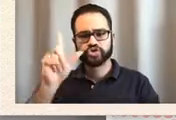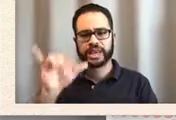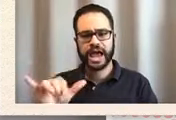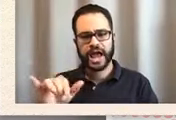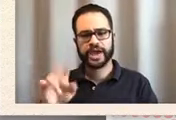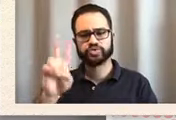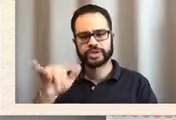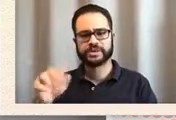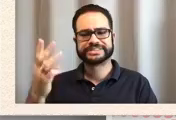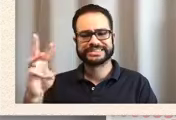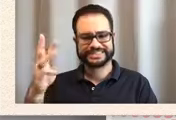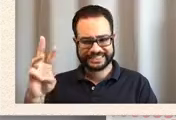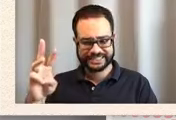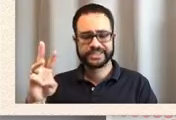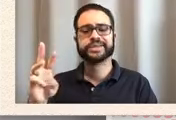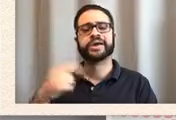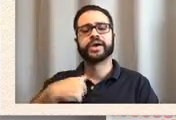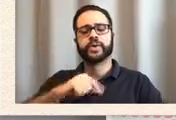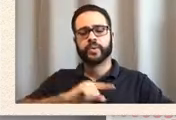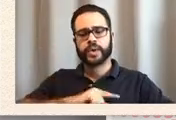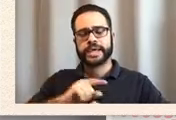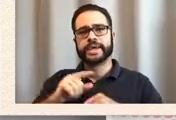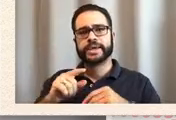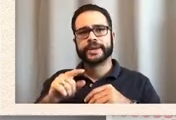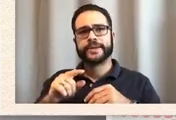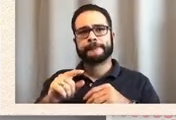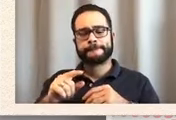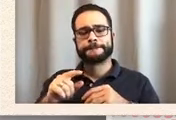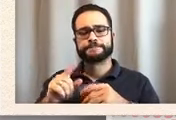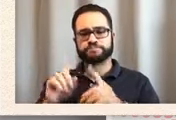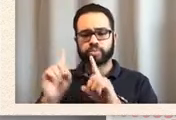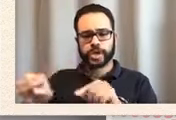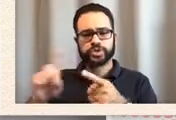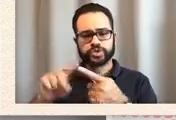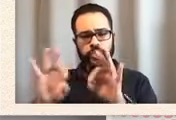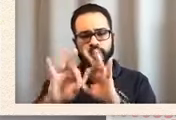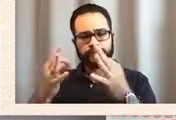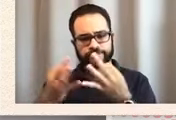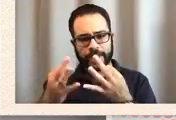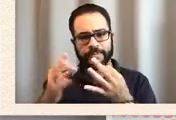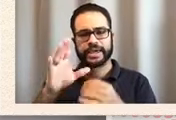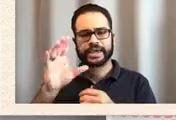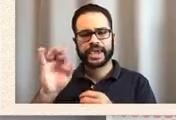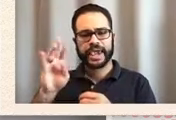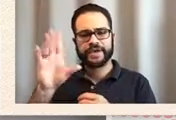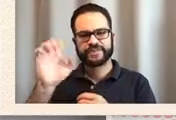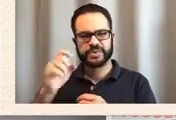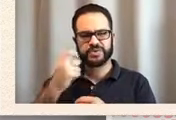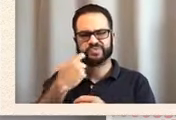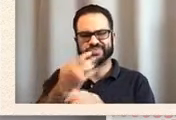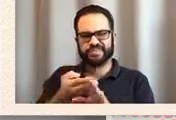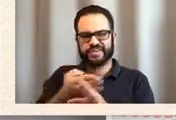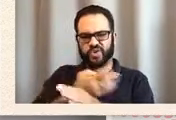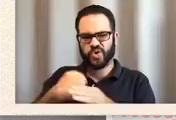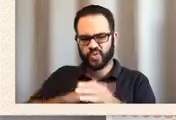2016, and we went to Family Cafe in June, so it was right before we launched. And I remember sitting down with a